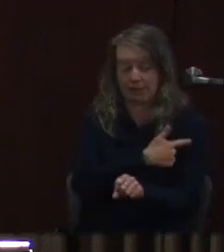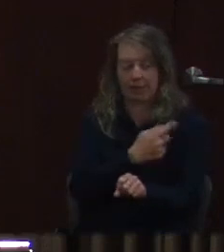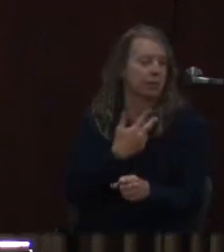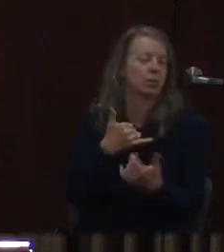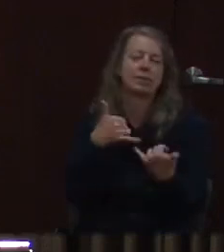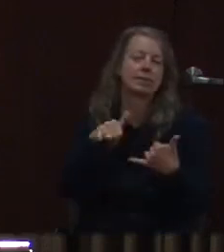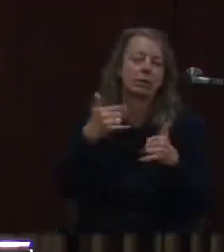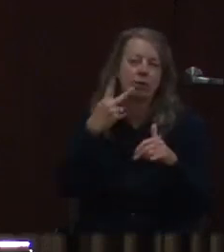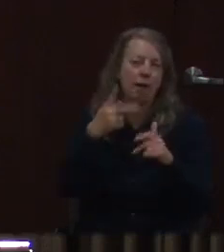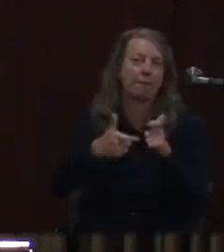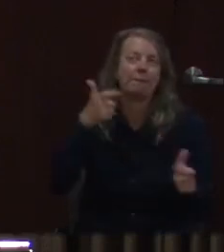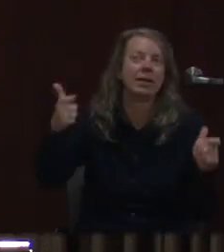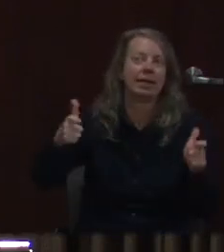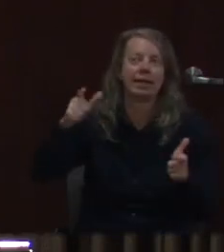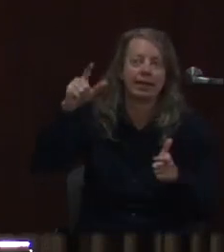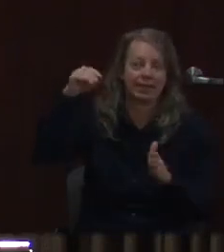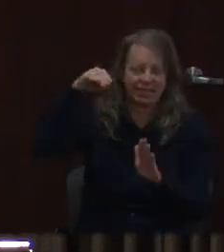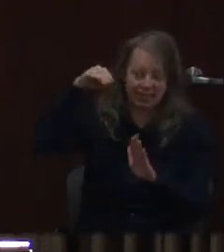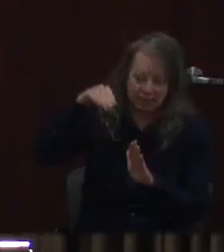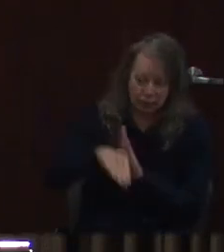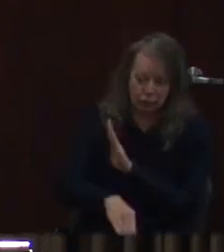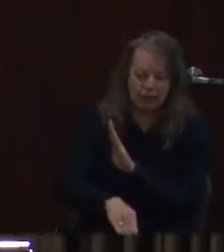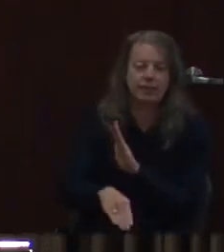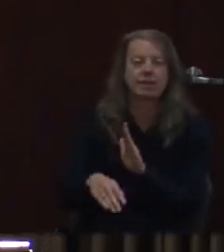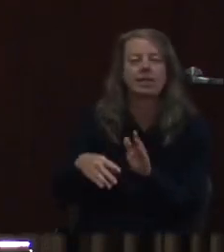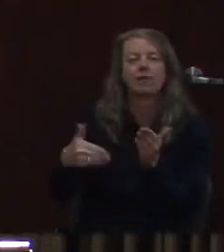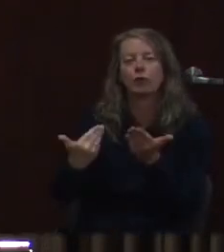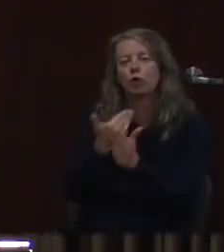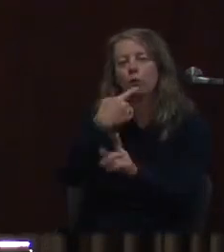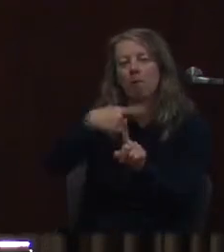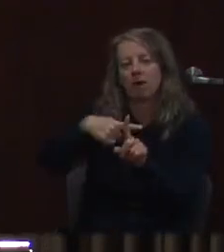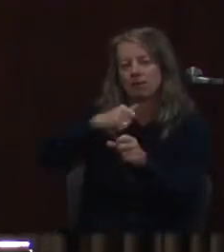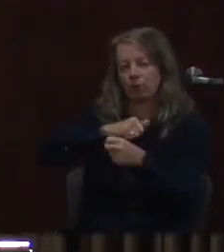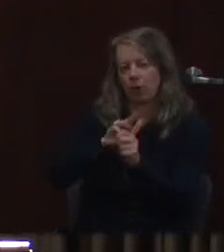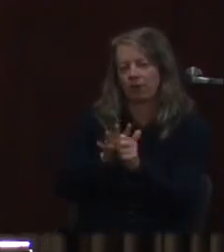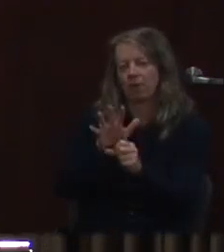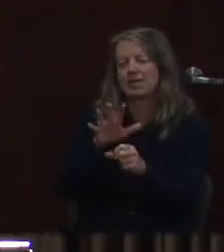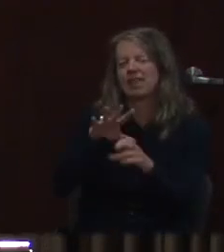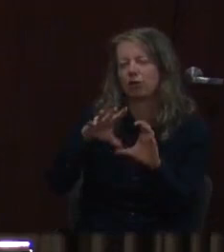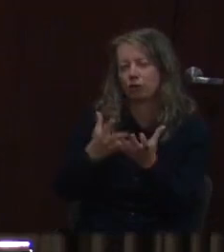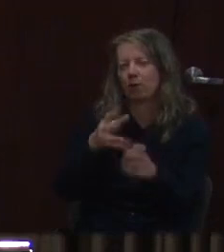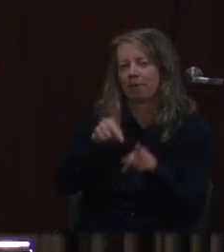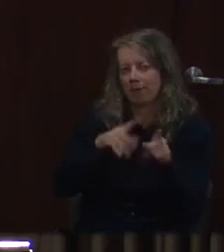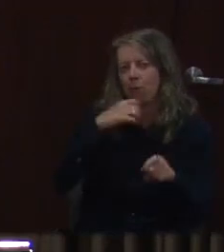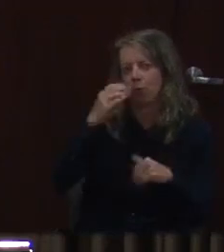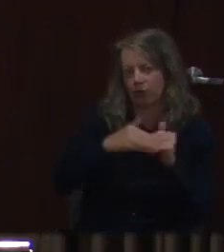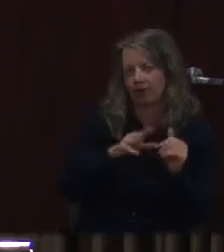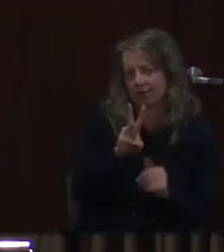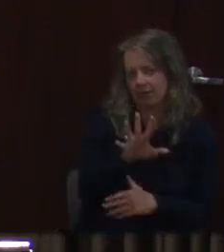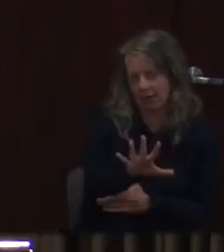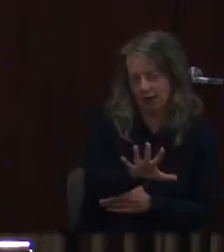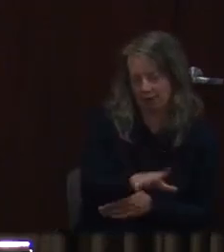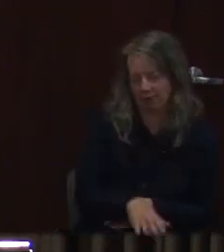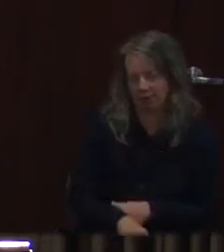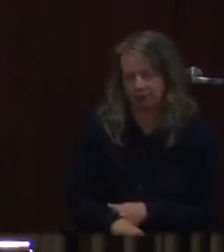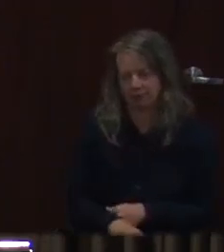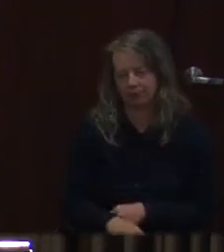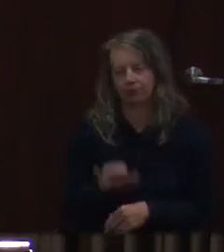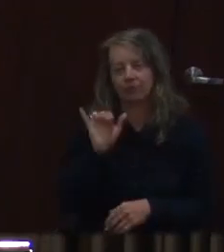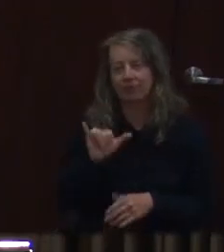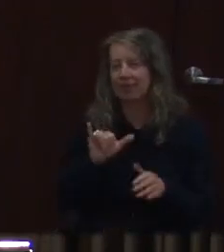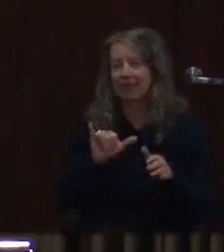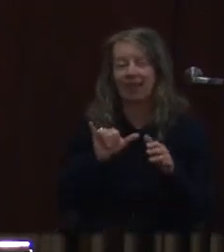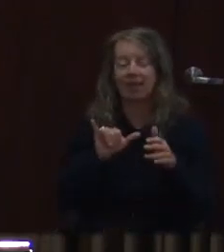dramatic decreases in the new cases amongst that population. And that translated even to a